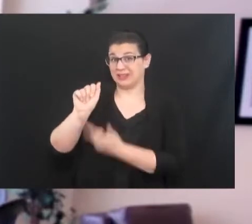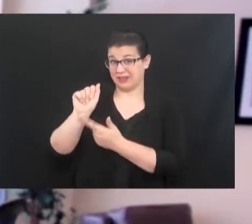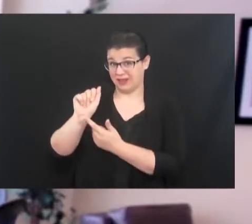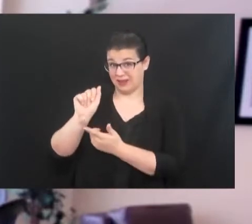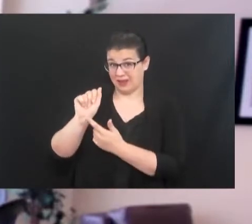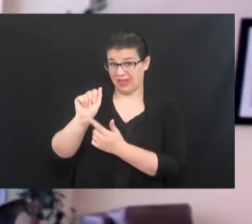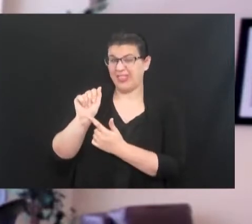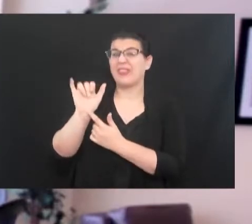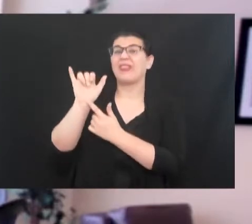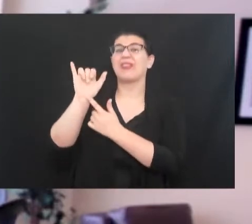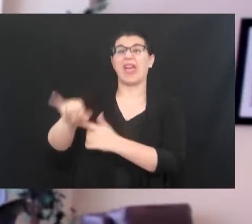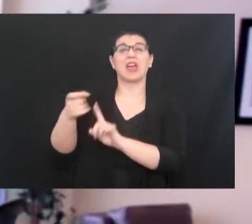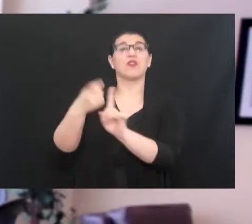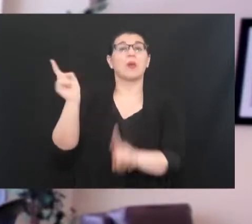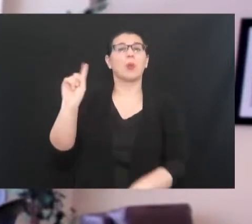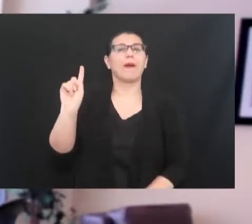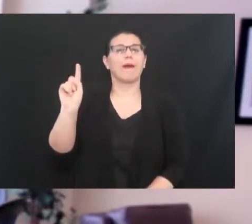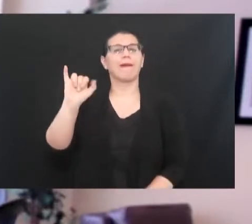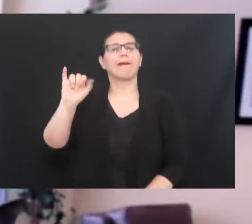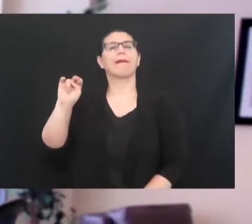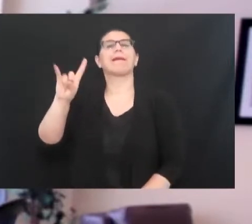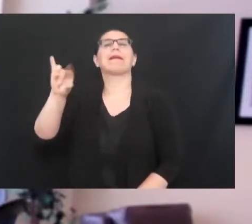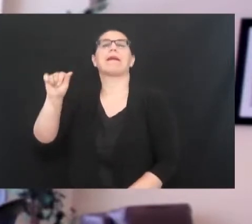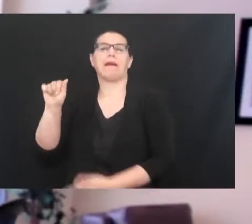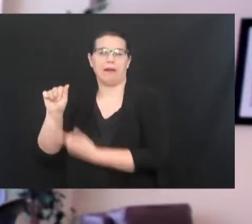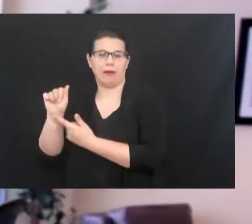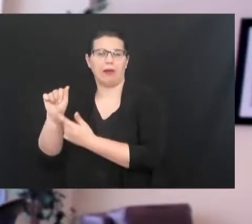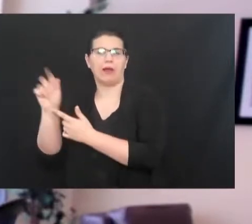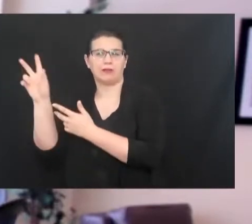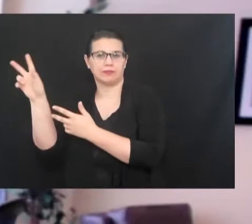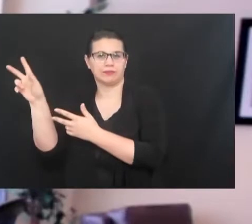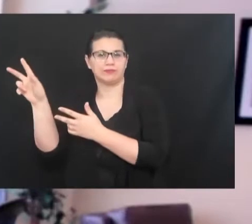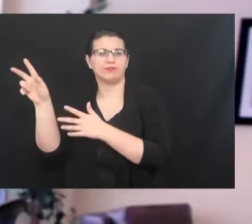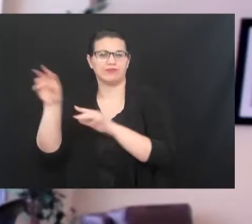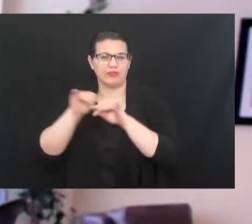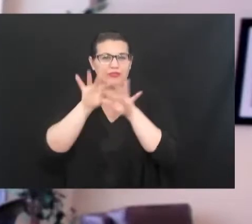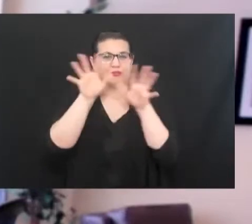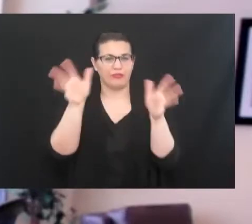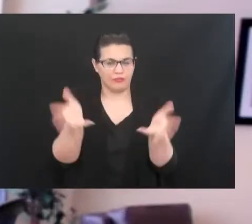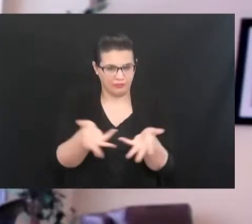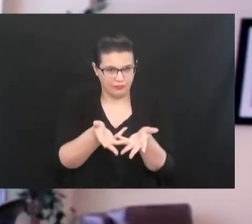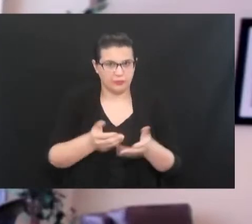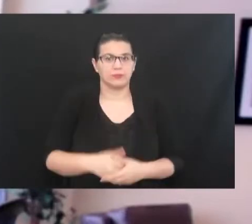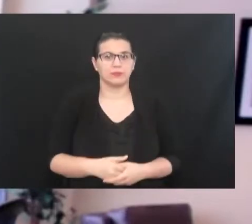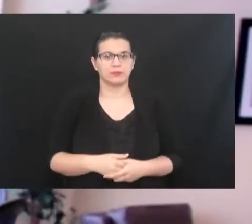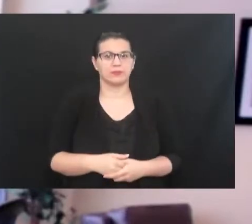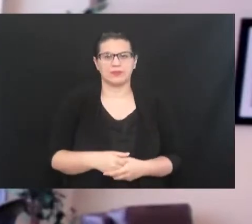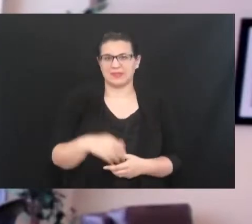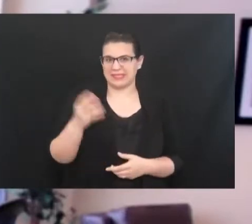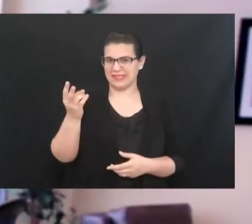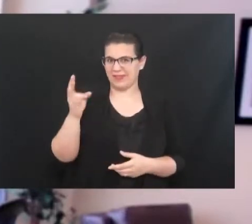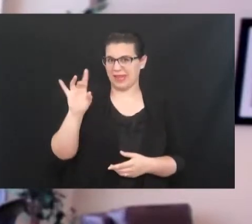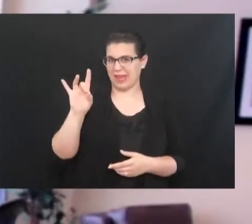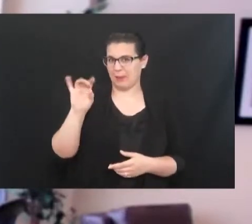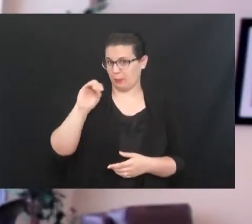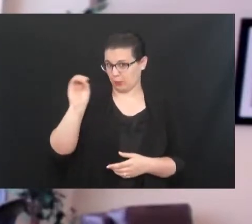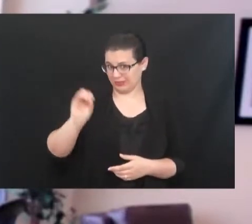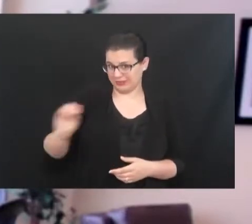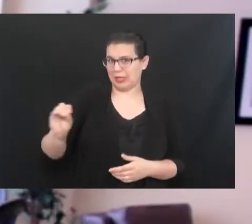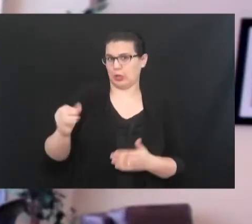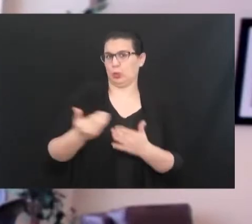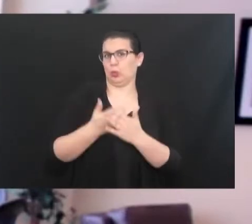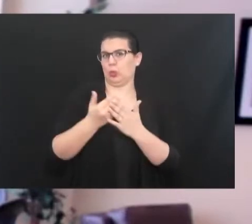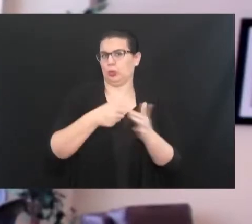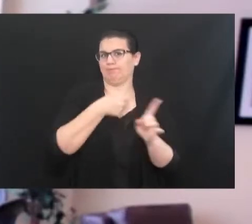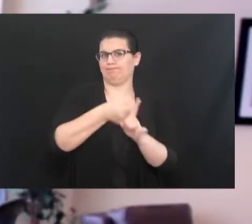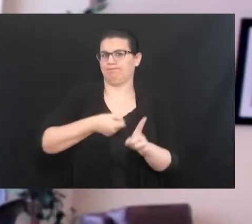variant from India, where we see now that it's about 58% of the new cases in the